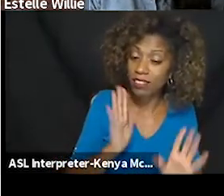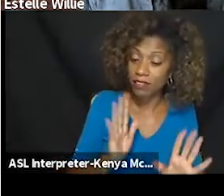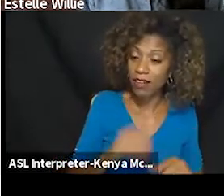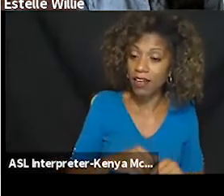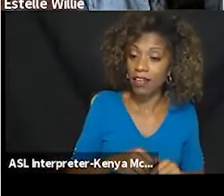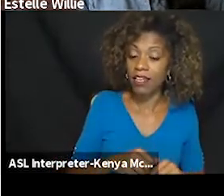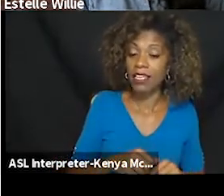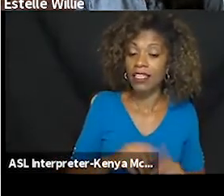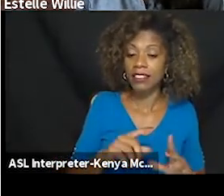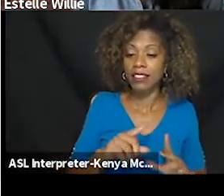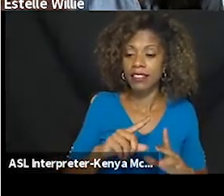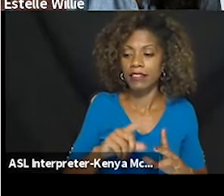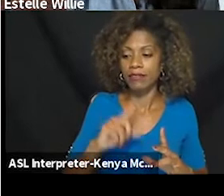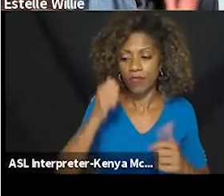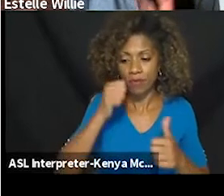the Delta variant happened. So,